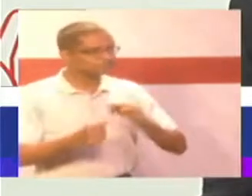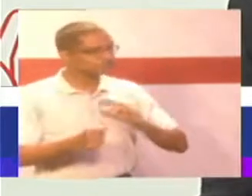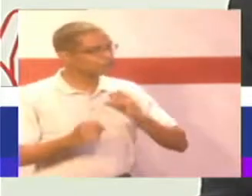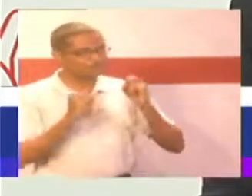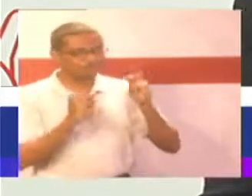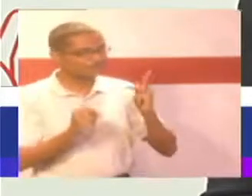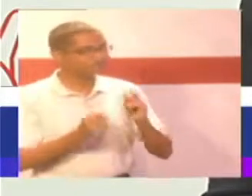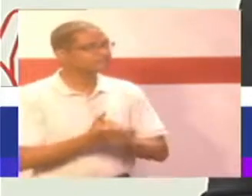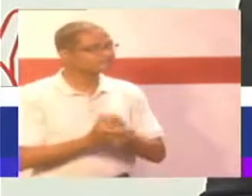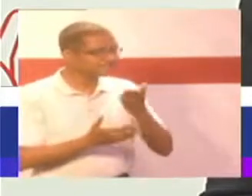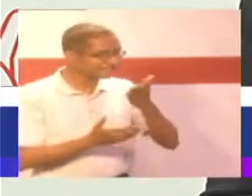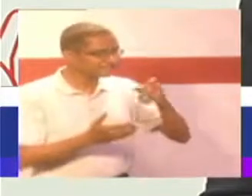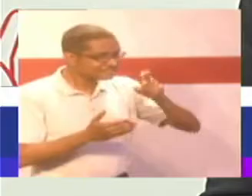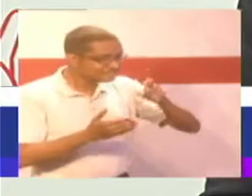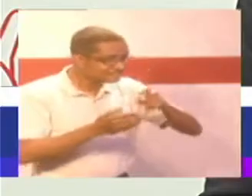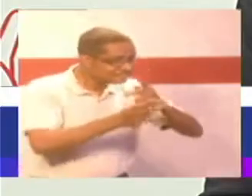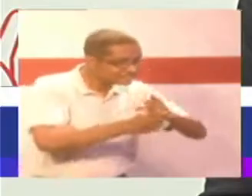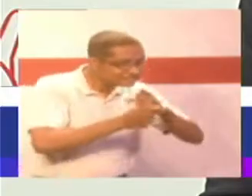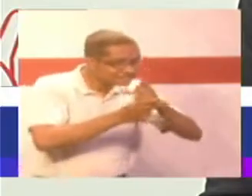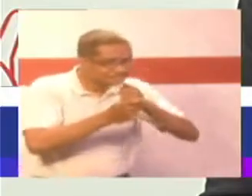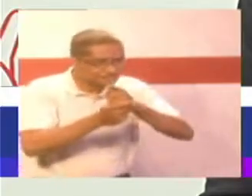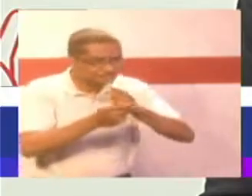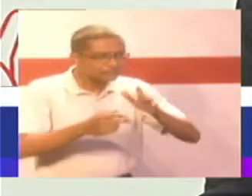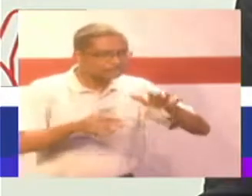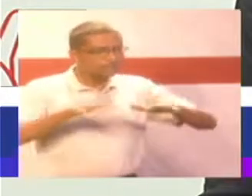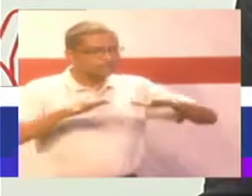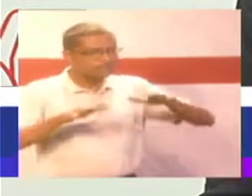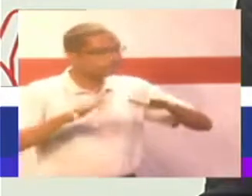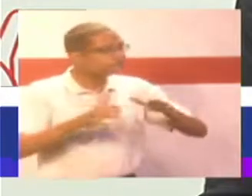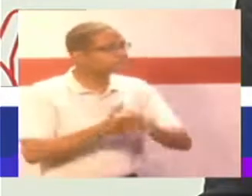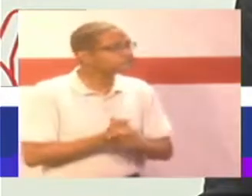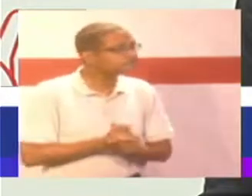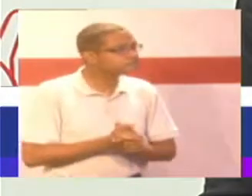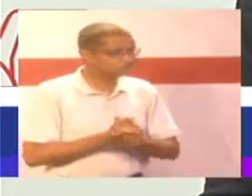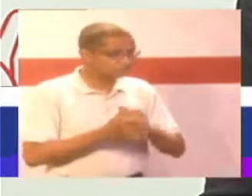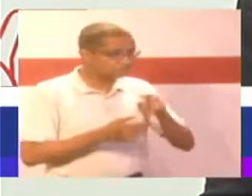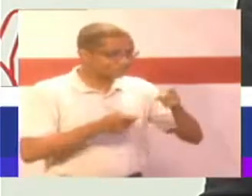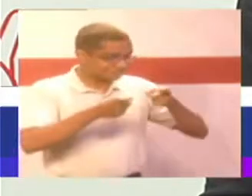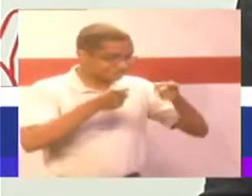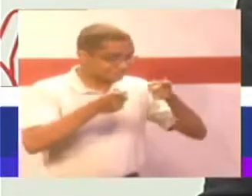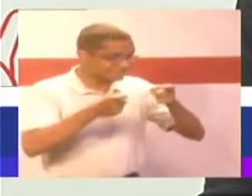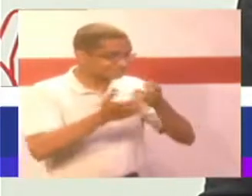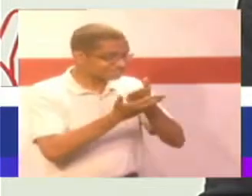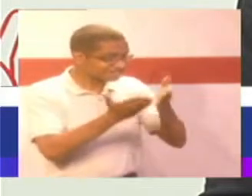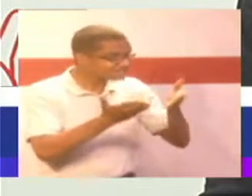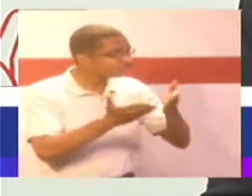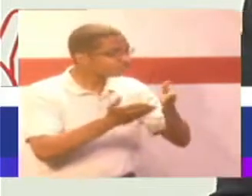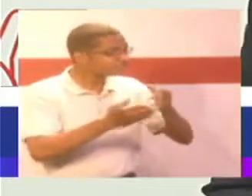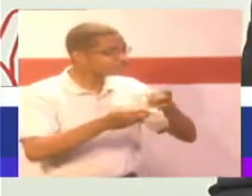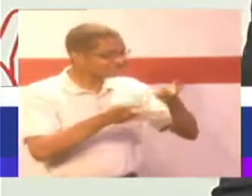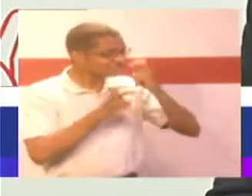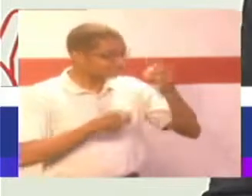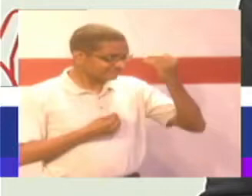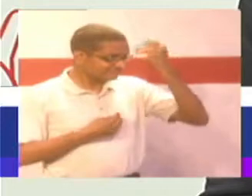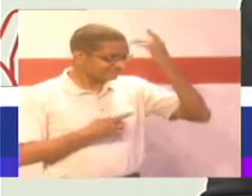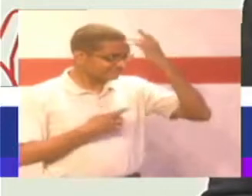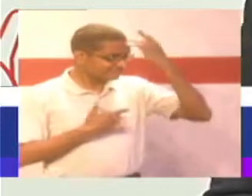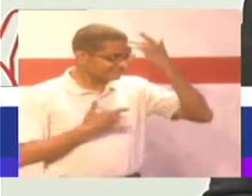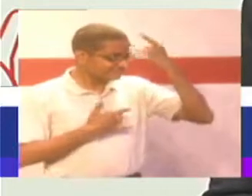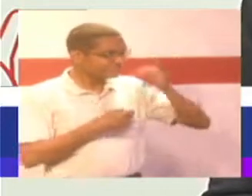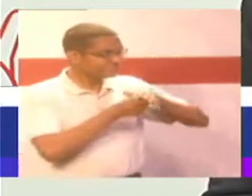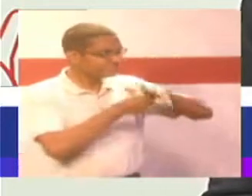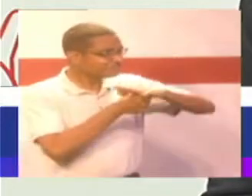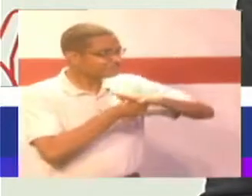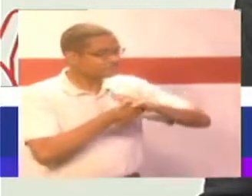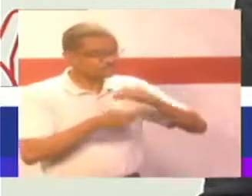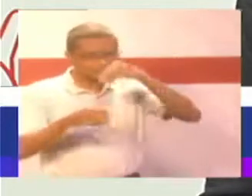to be stabilized. Regarding the management of COVID-19 patients in private hospitals, the